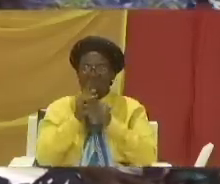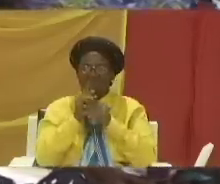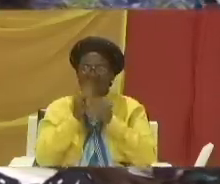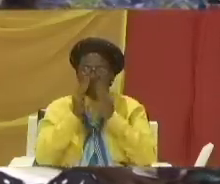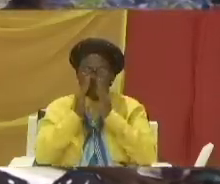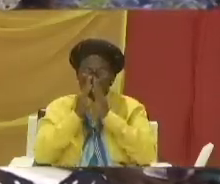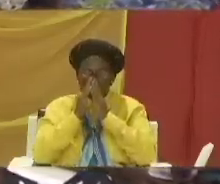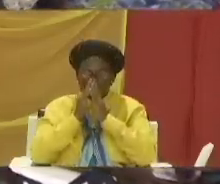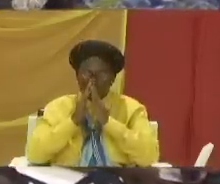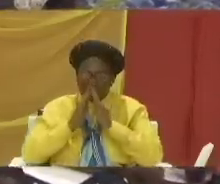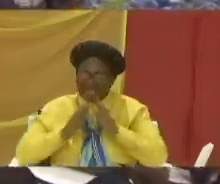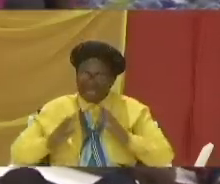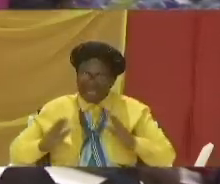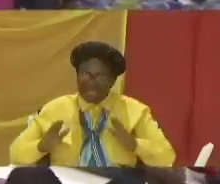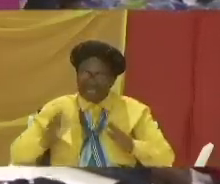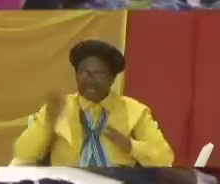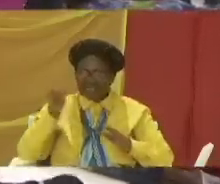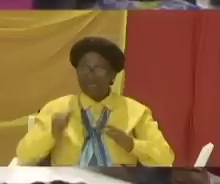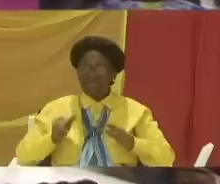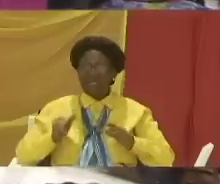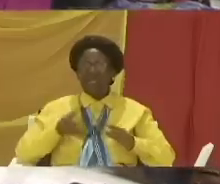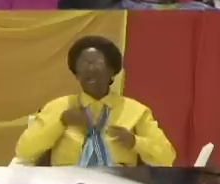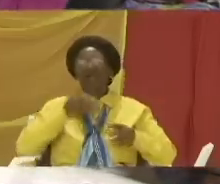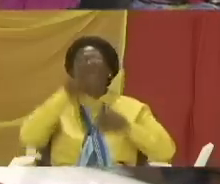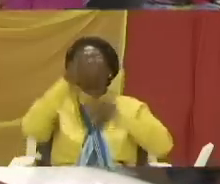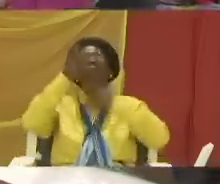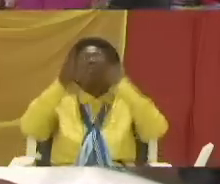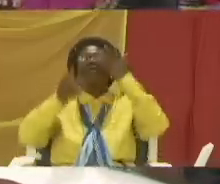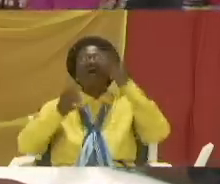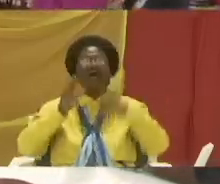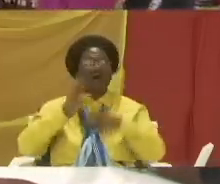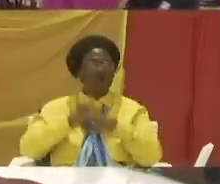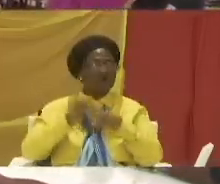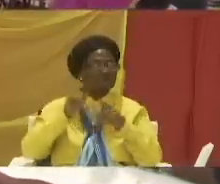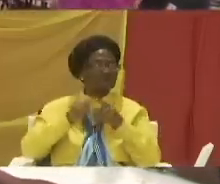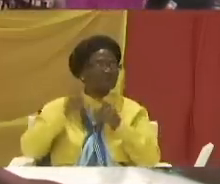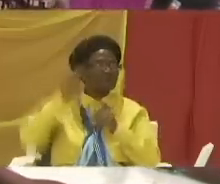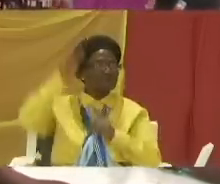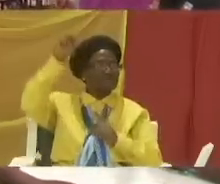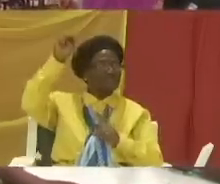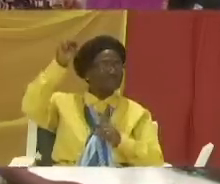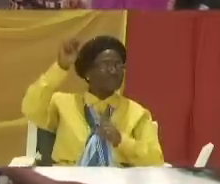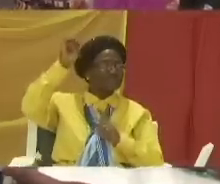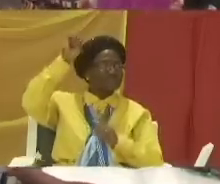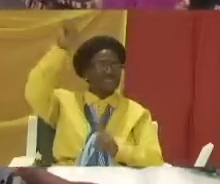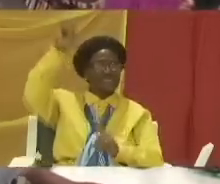Cry unto him. He didn't say murmur unto me, he said call.